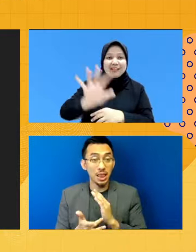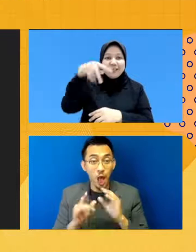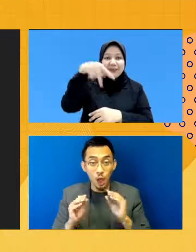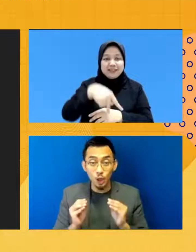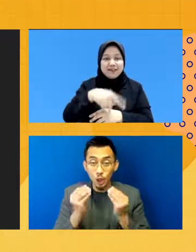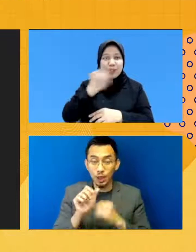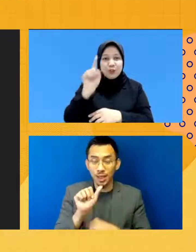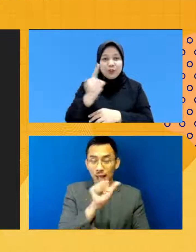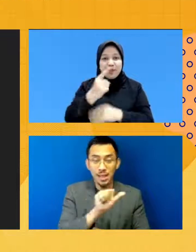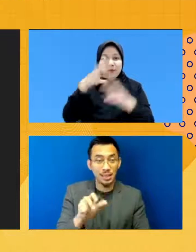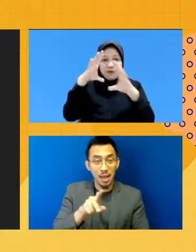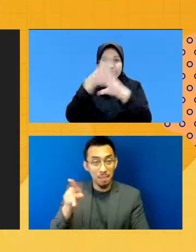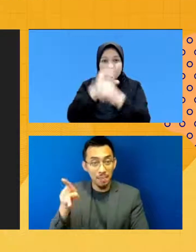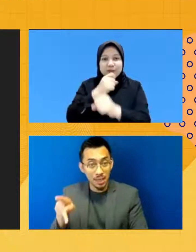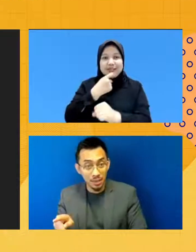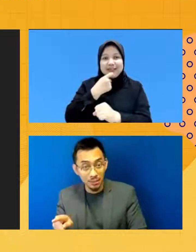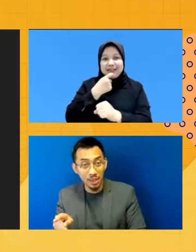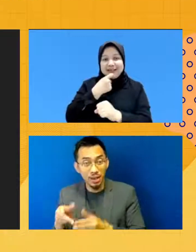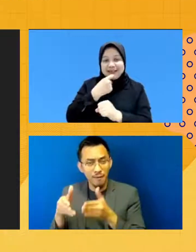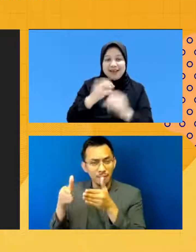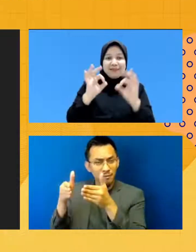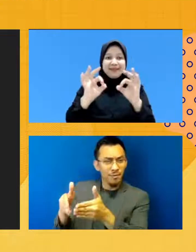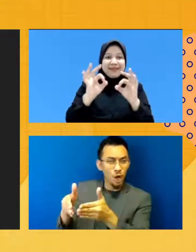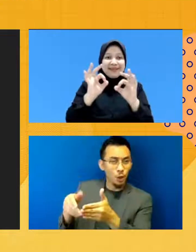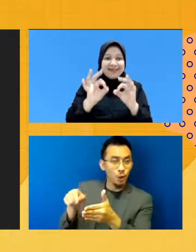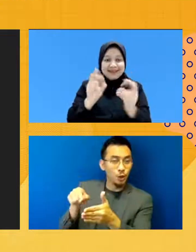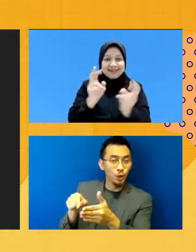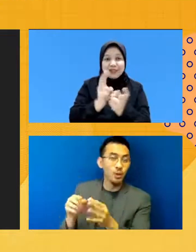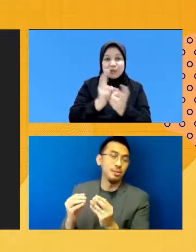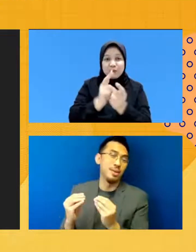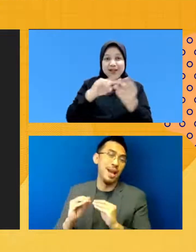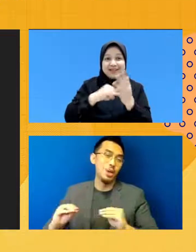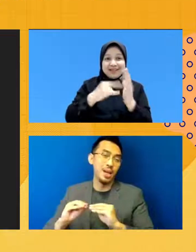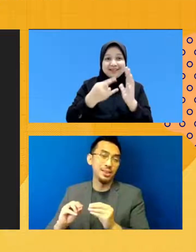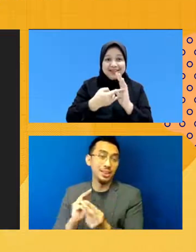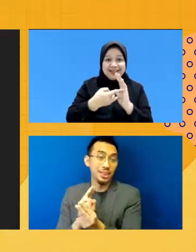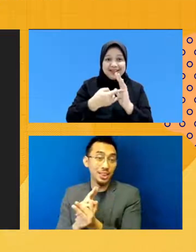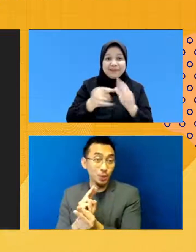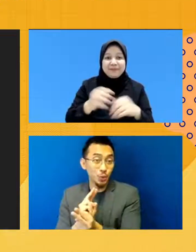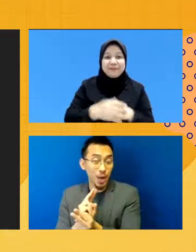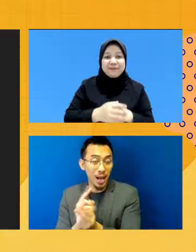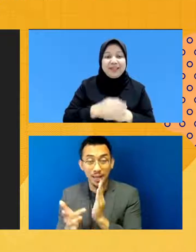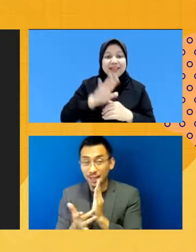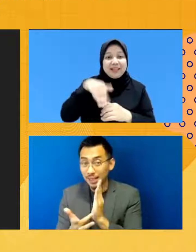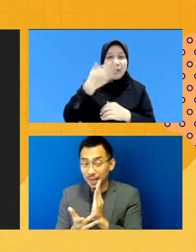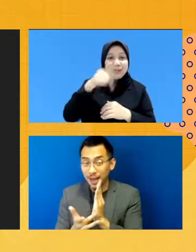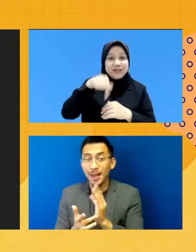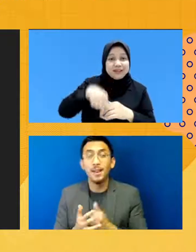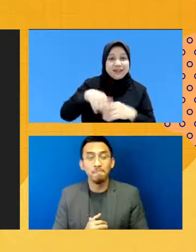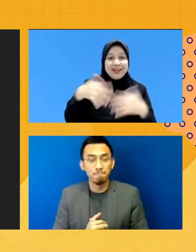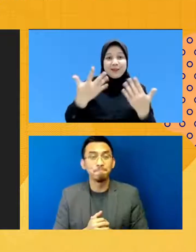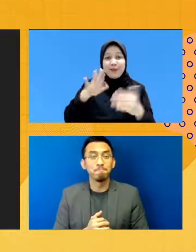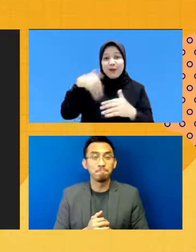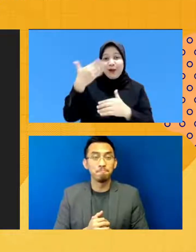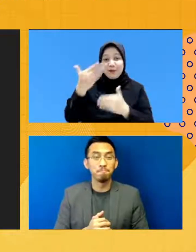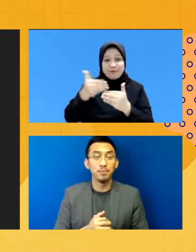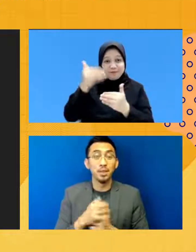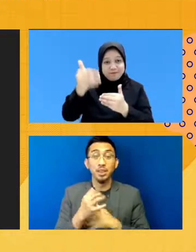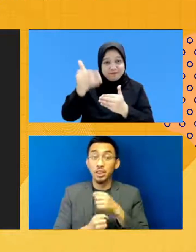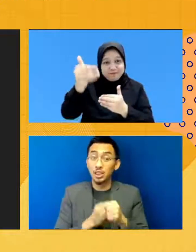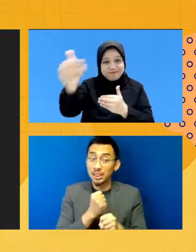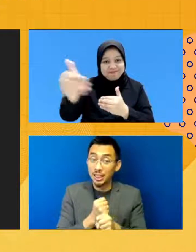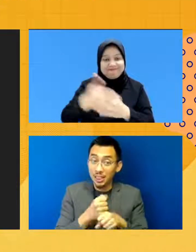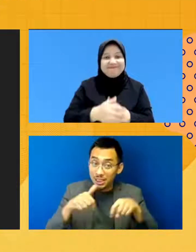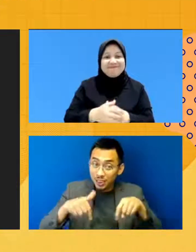and reproductive health on this year and also next year. So thank you again, and have a great rest weekend, everyone, and